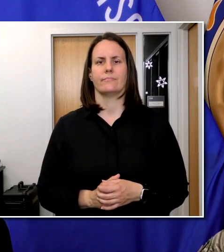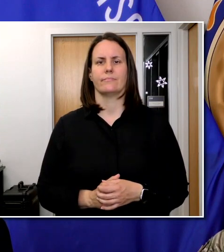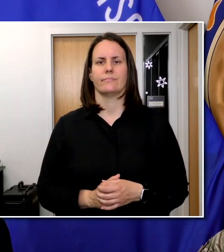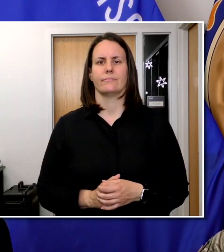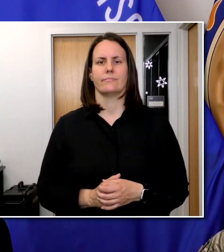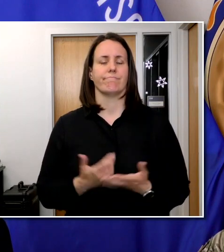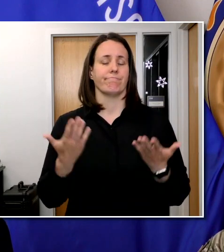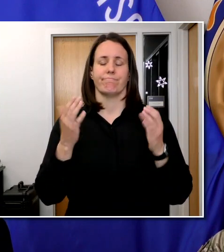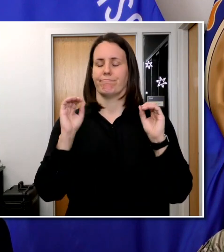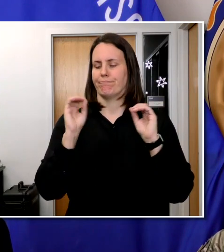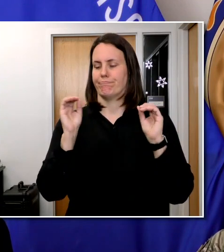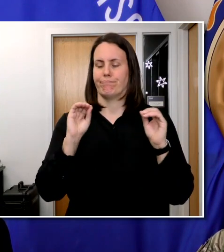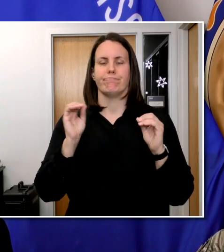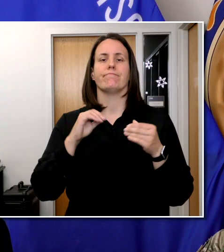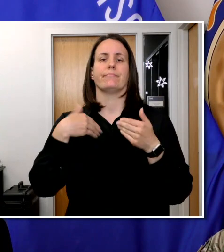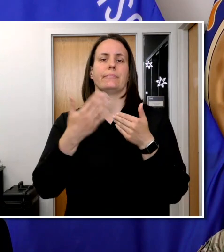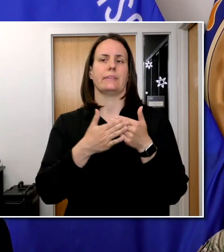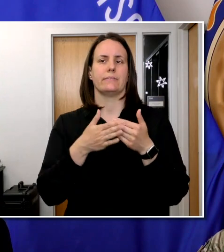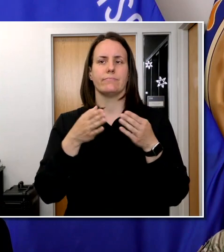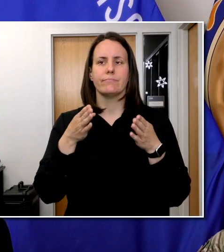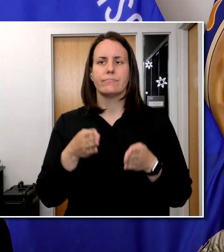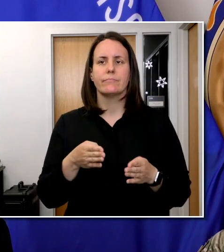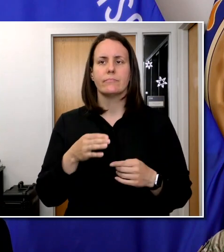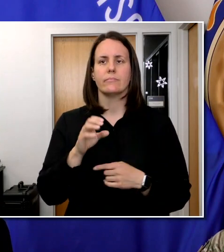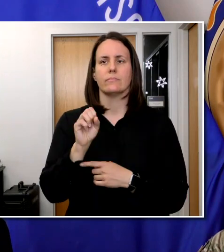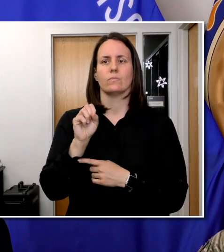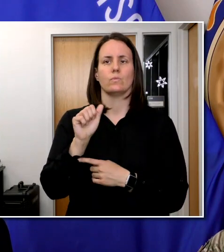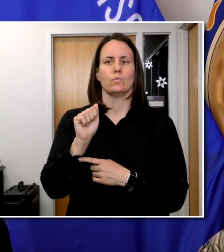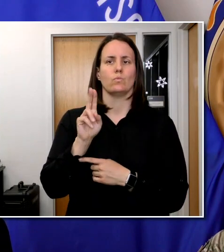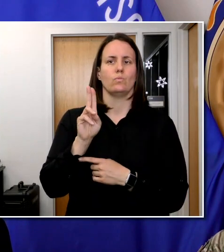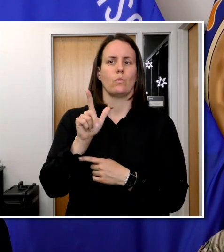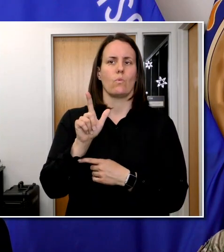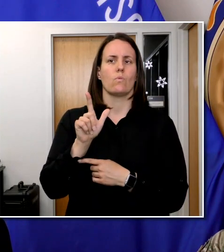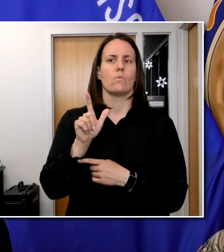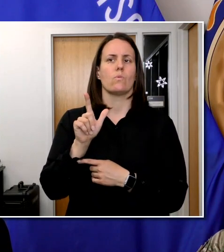We'll move on to Asal Razay with Spectrum News 1.